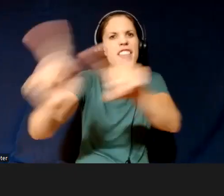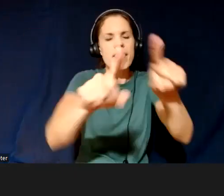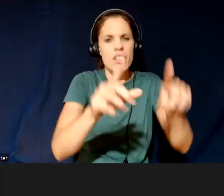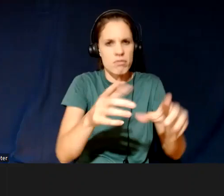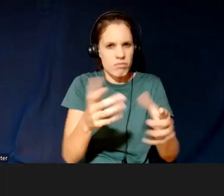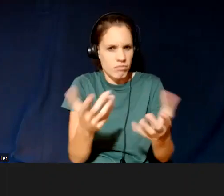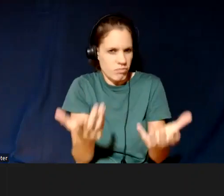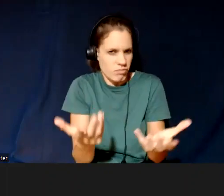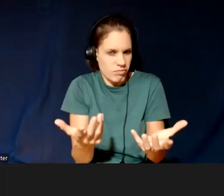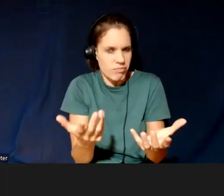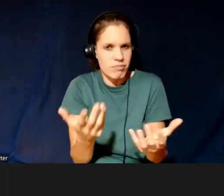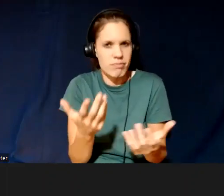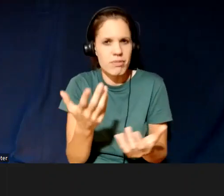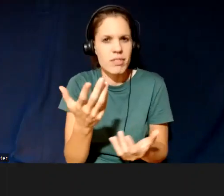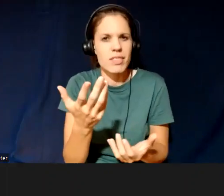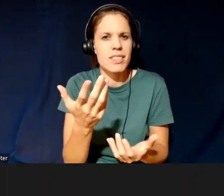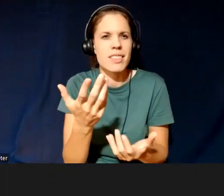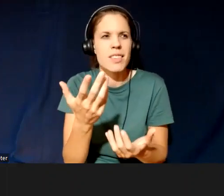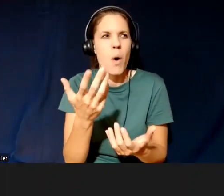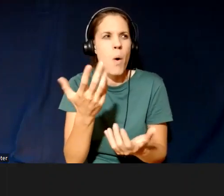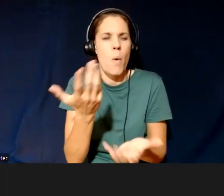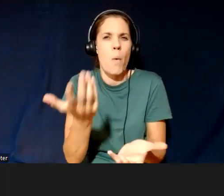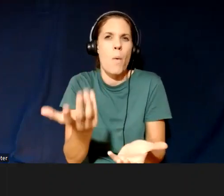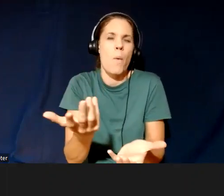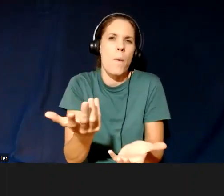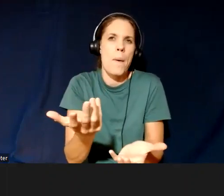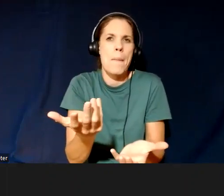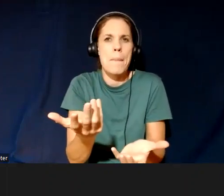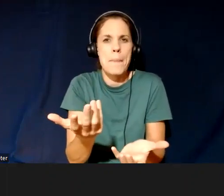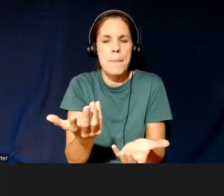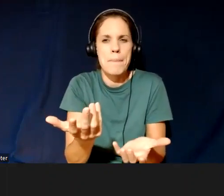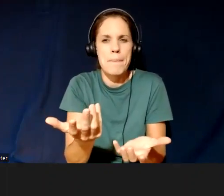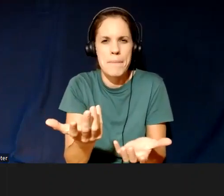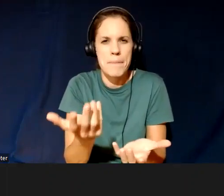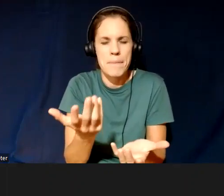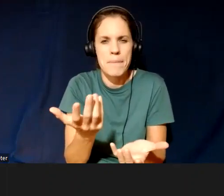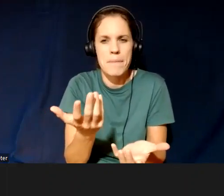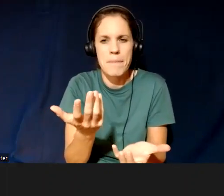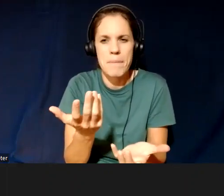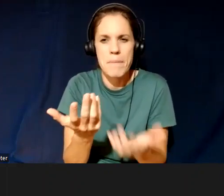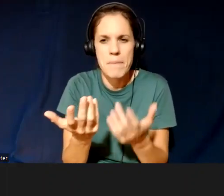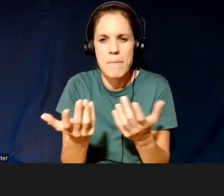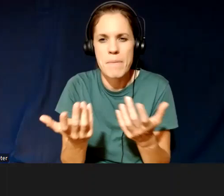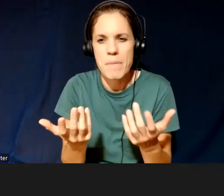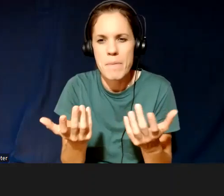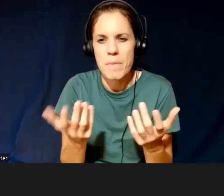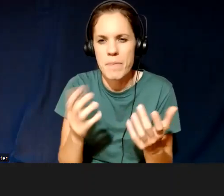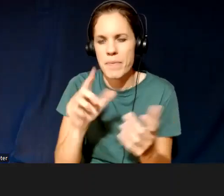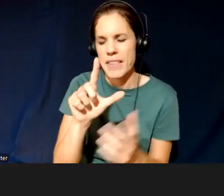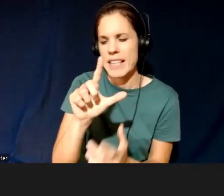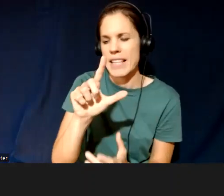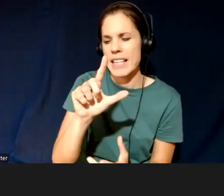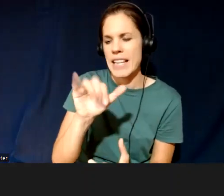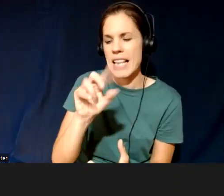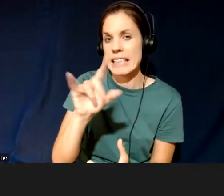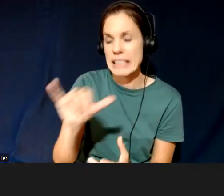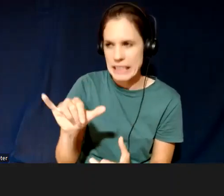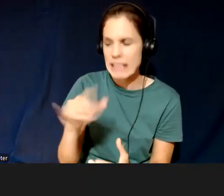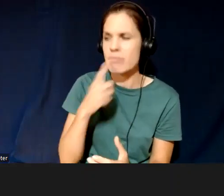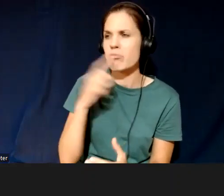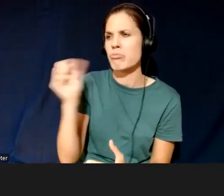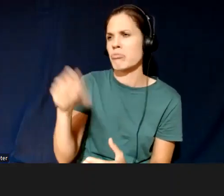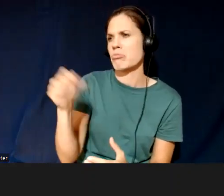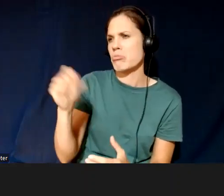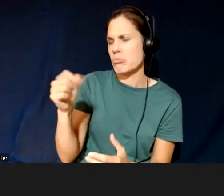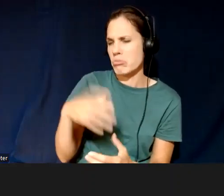what is the temporal aspect of this kind of analysis? The spatial and temporal aspect